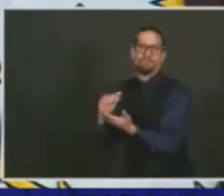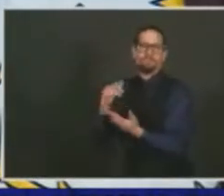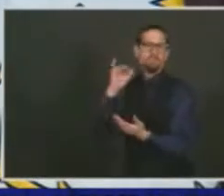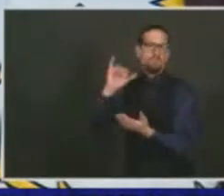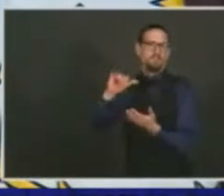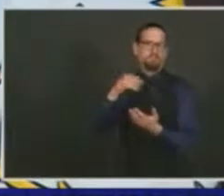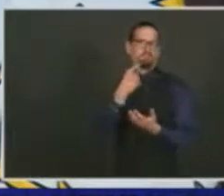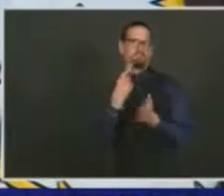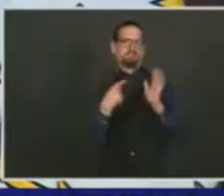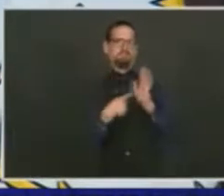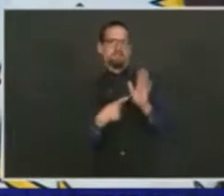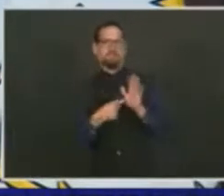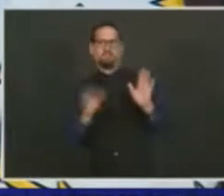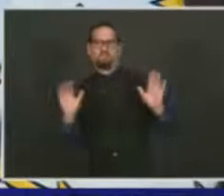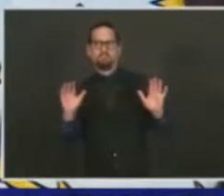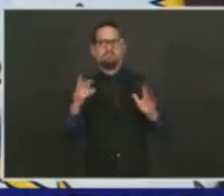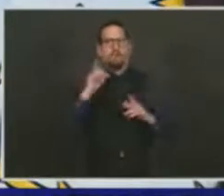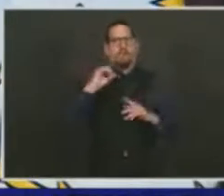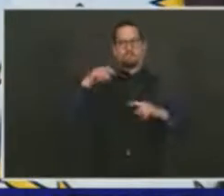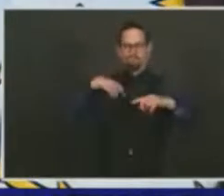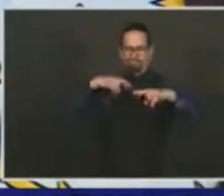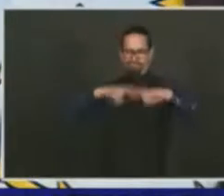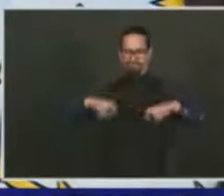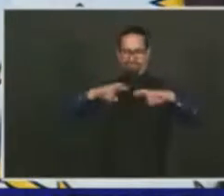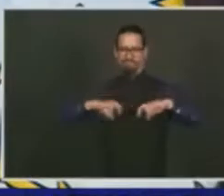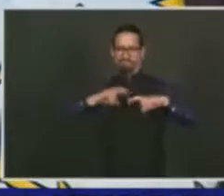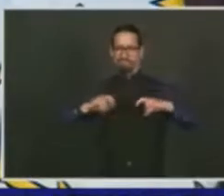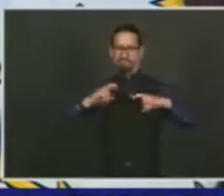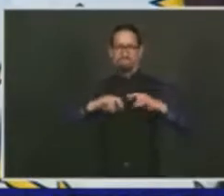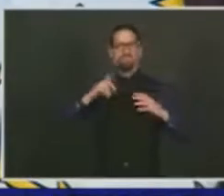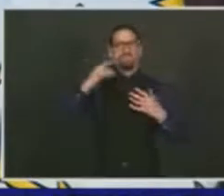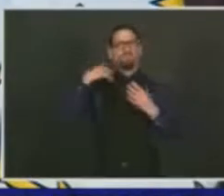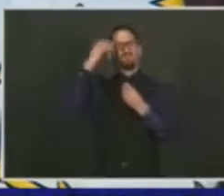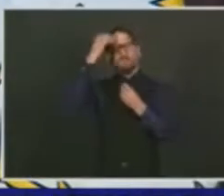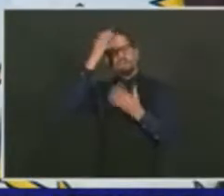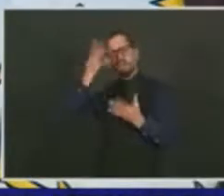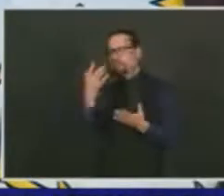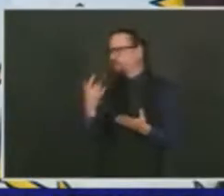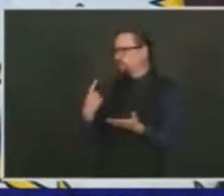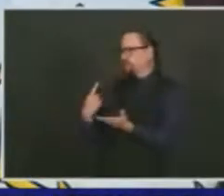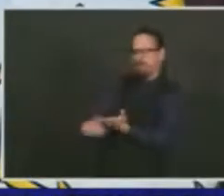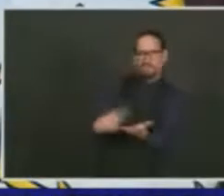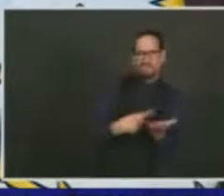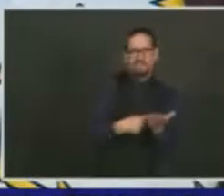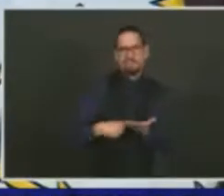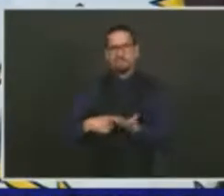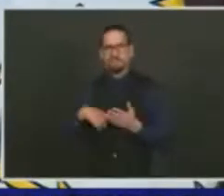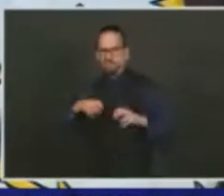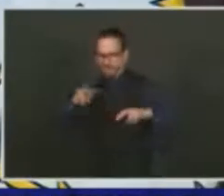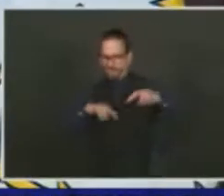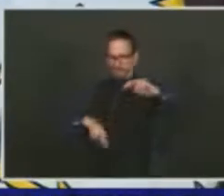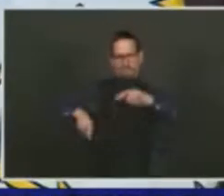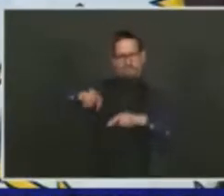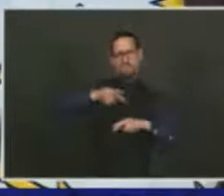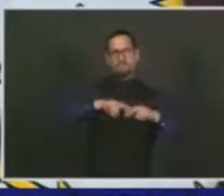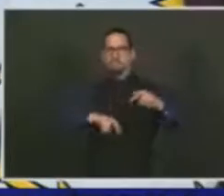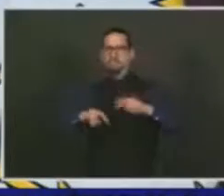to evaluate the best, most targeted things we can do to keep Rhode Island to get Rhode Island in a better